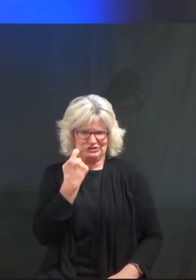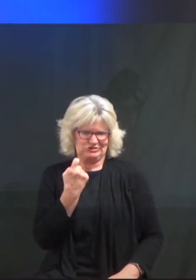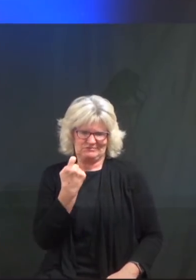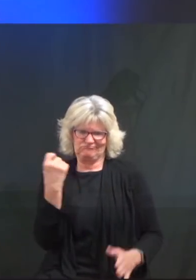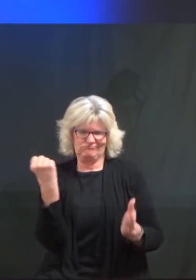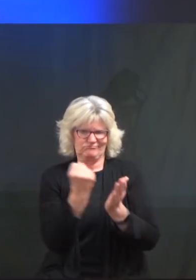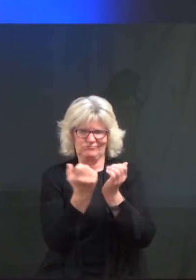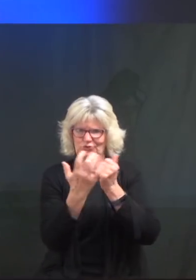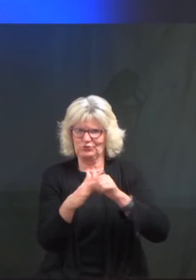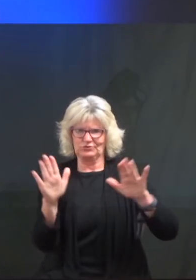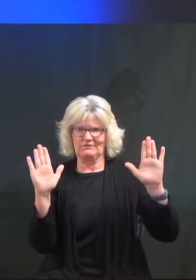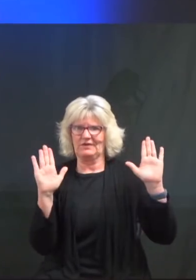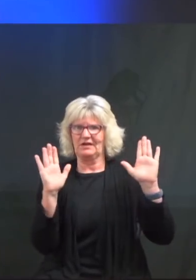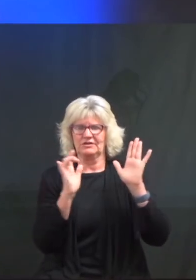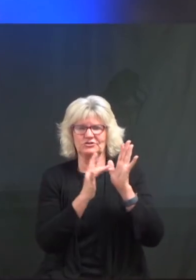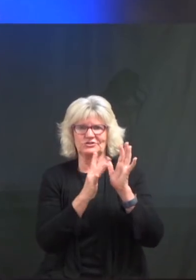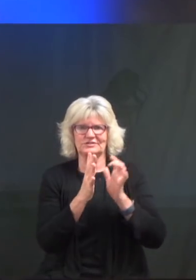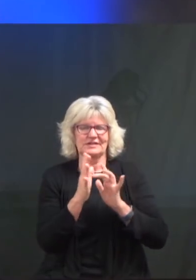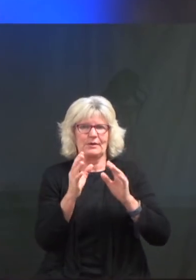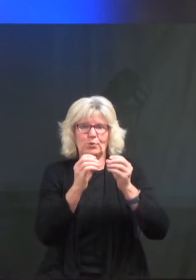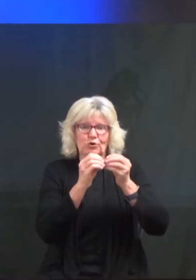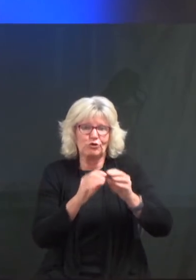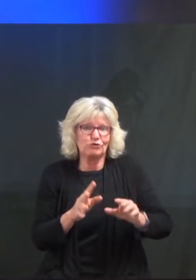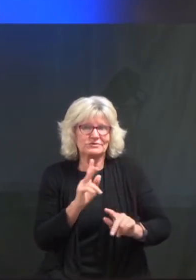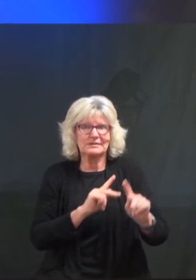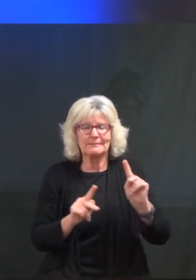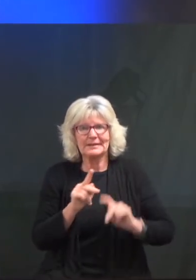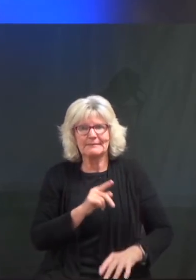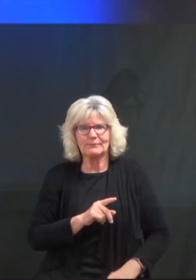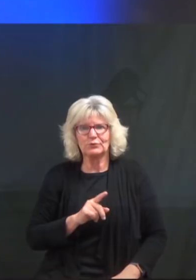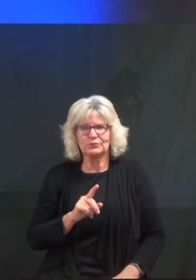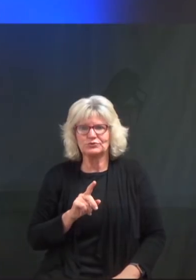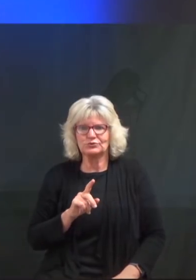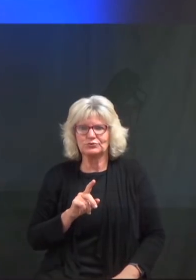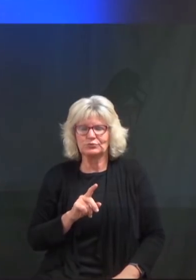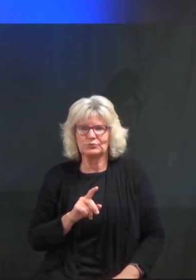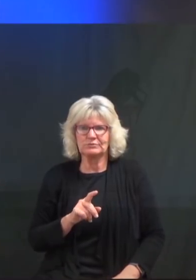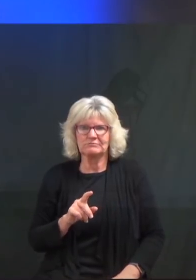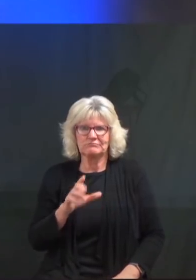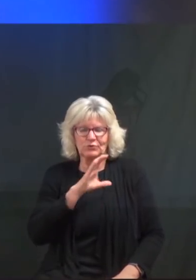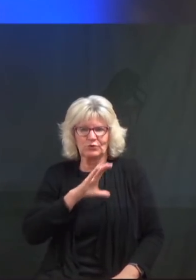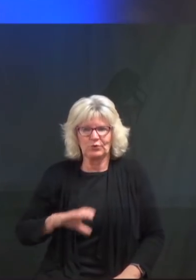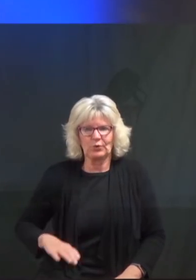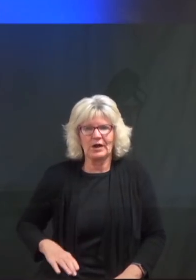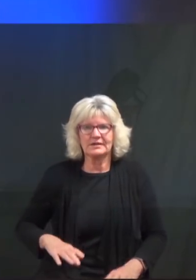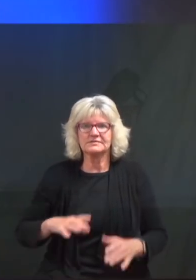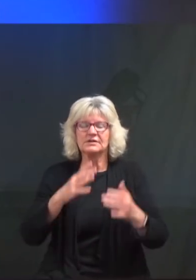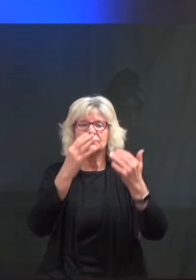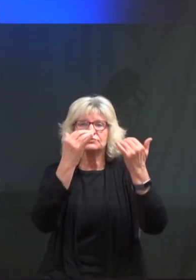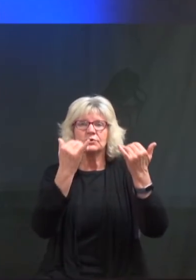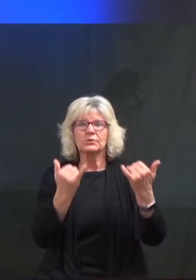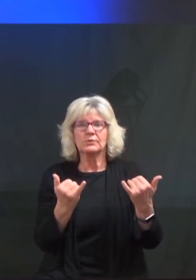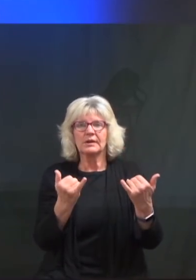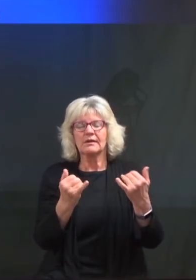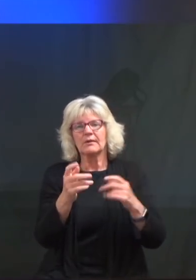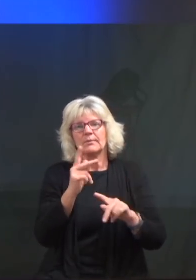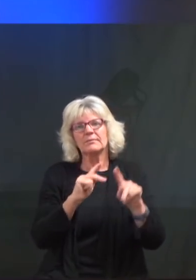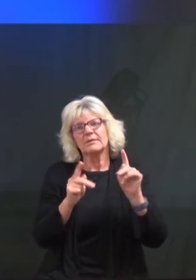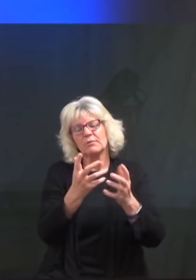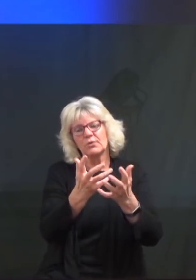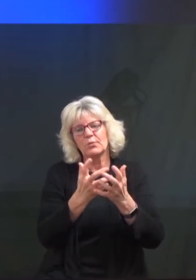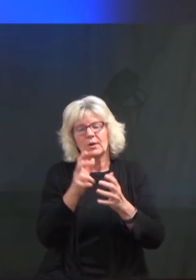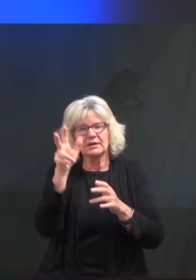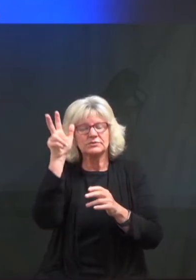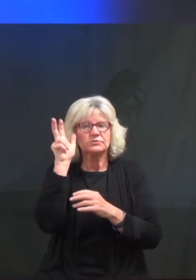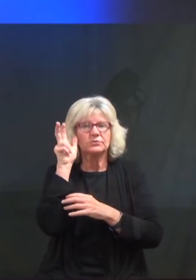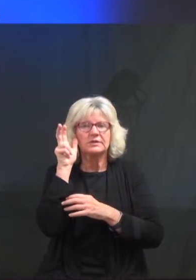We're going to lose people to this person. And so they're now pulling back, and they are filled with jealousy because people were wanting to